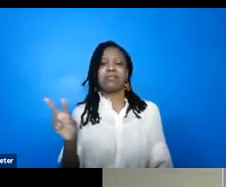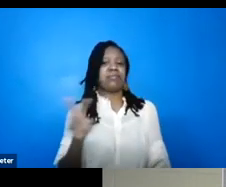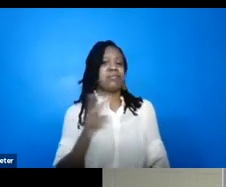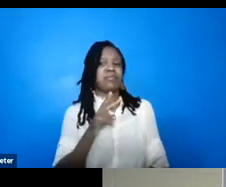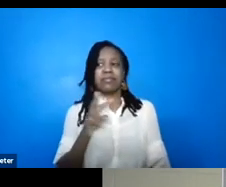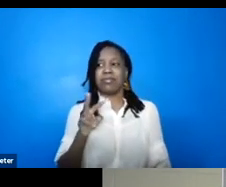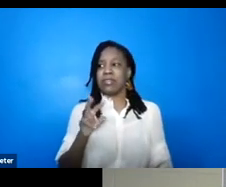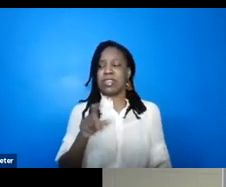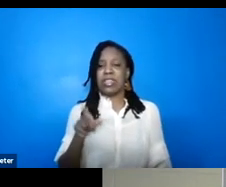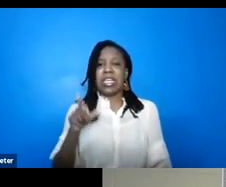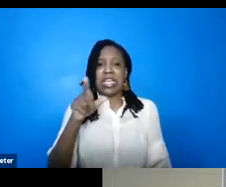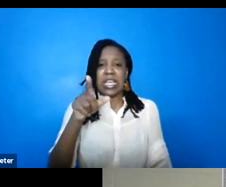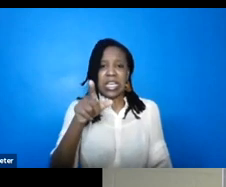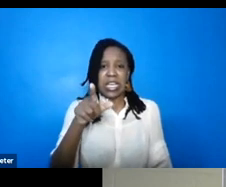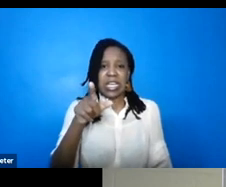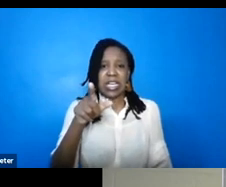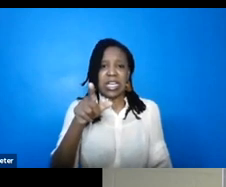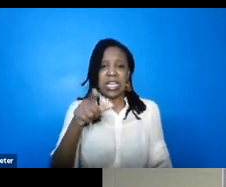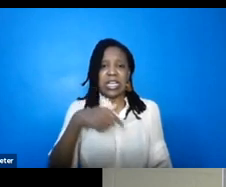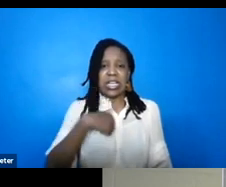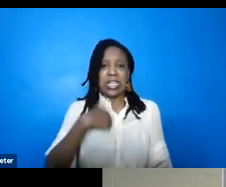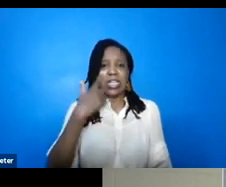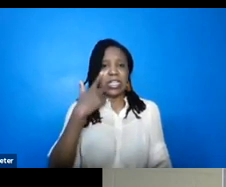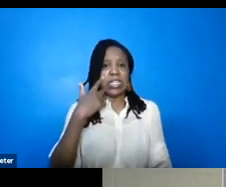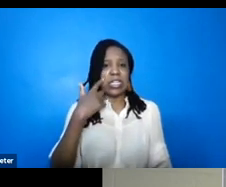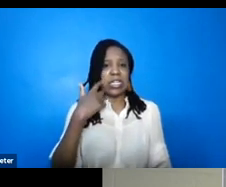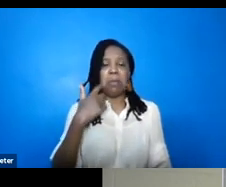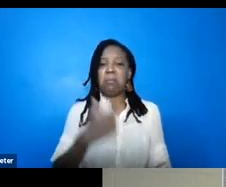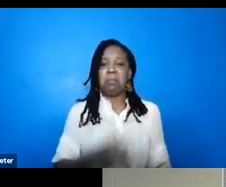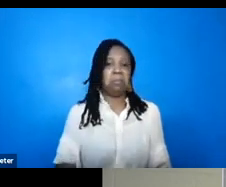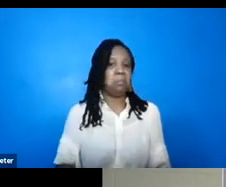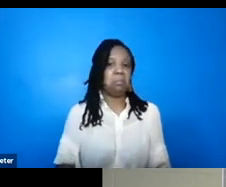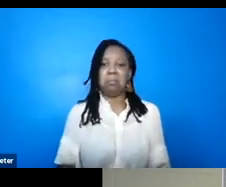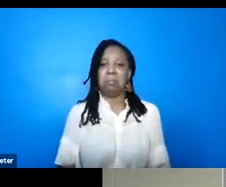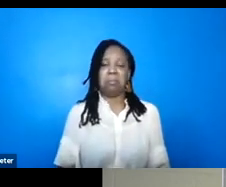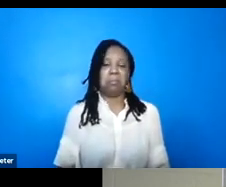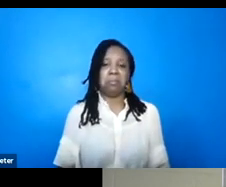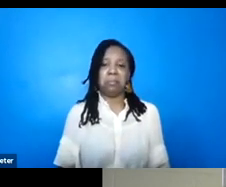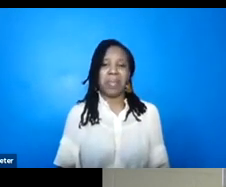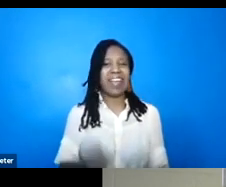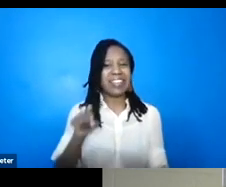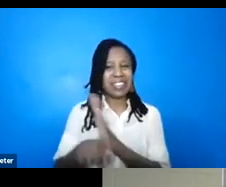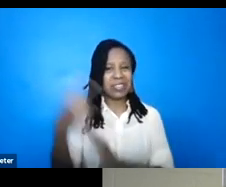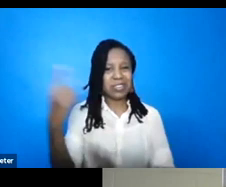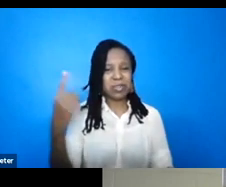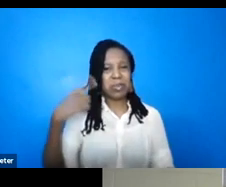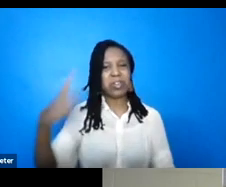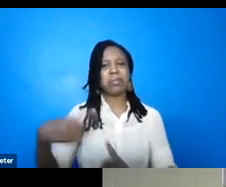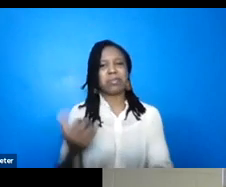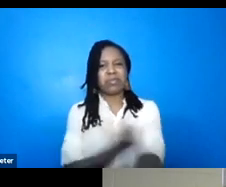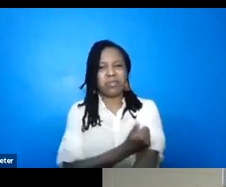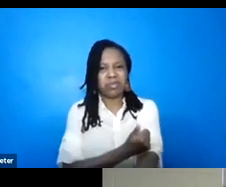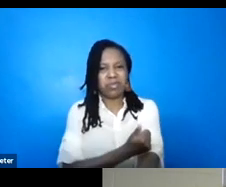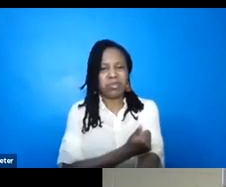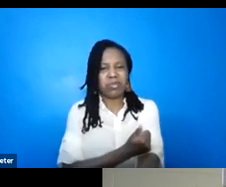cry. I chose not to cry on the fact that I killed someone over a drug dispute, that this family loved one will no longer be here